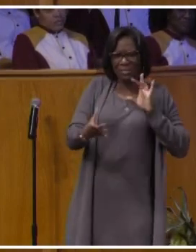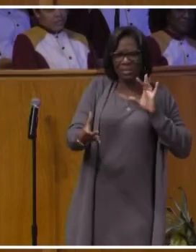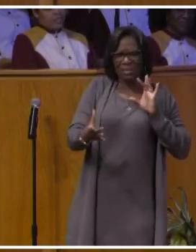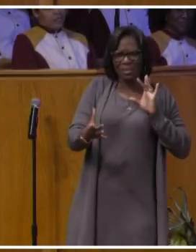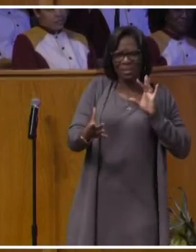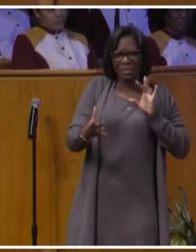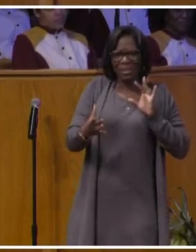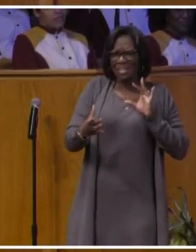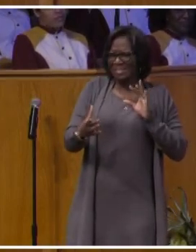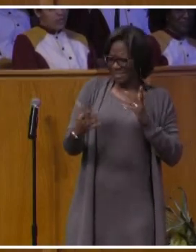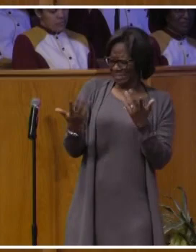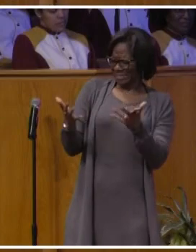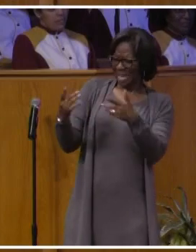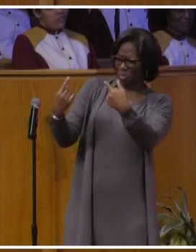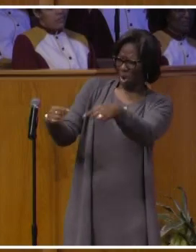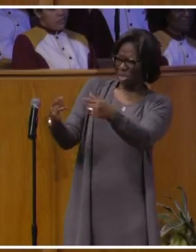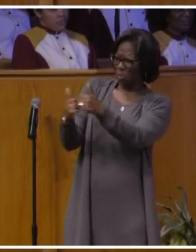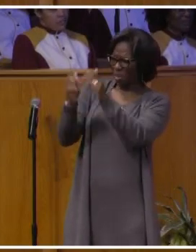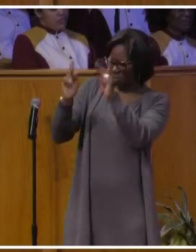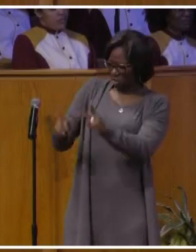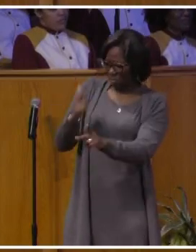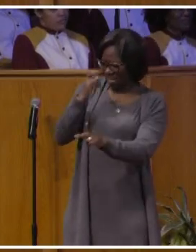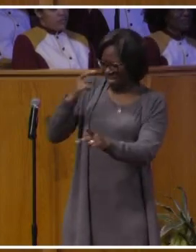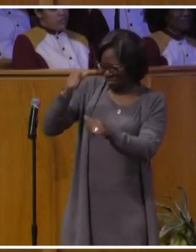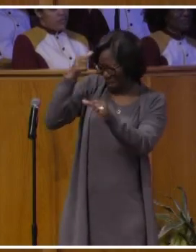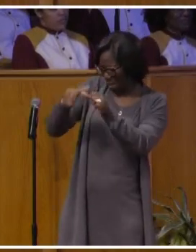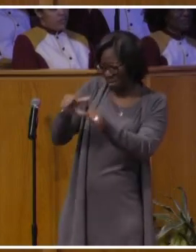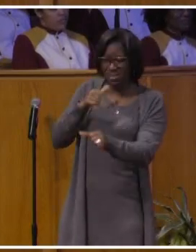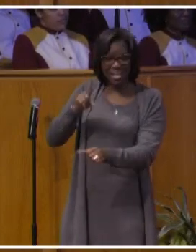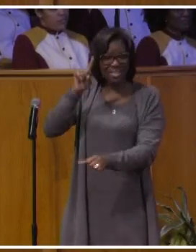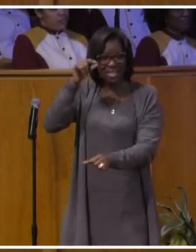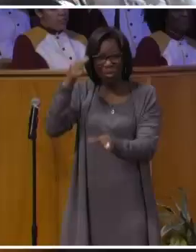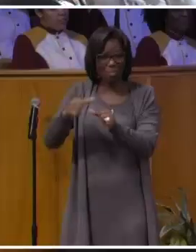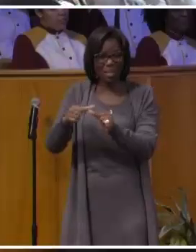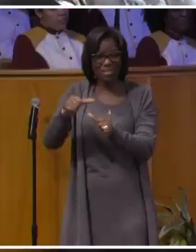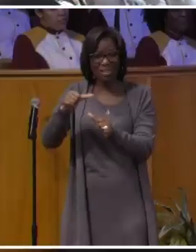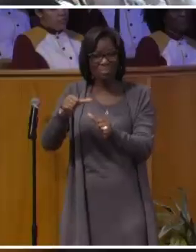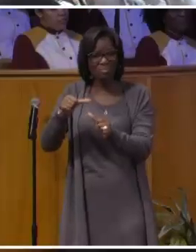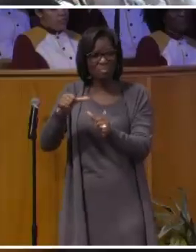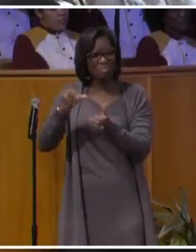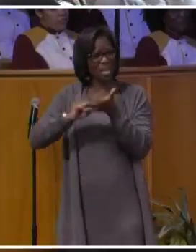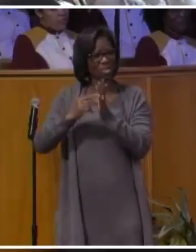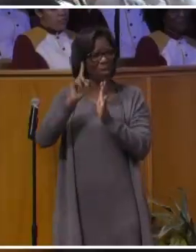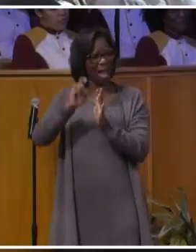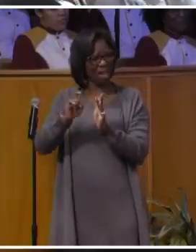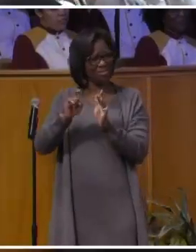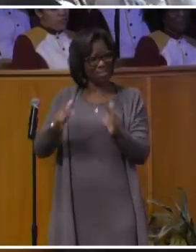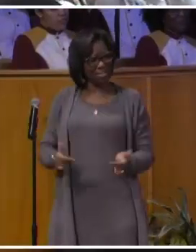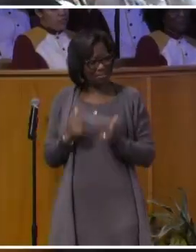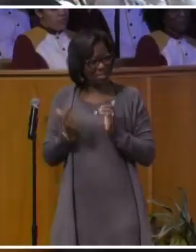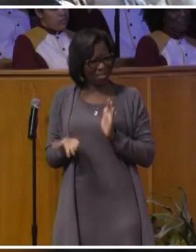out of. Just because they remember it doesn't mean you have to relive it.